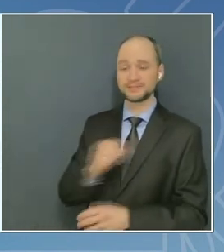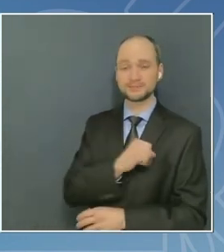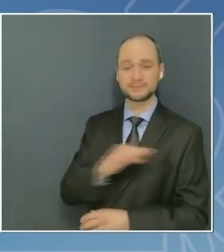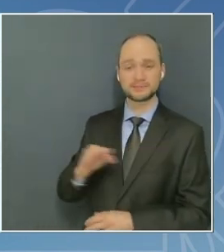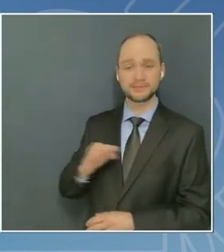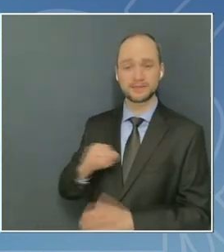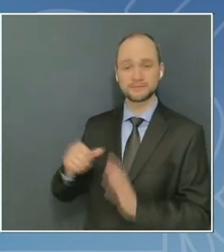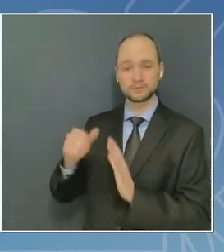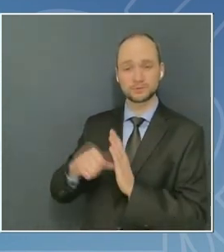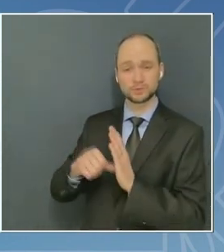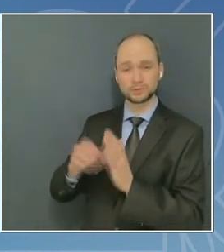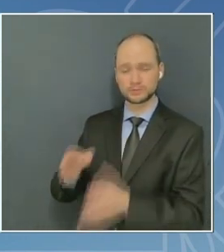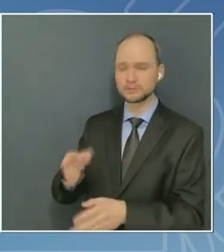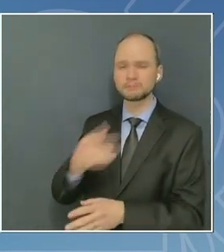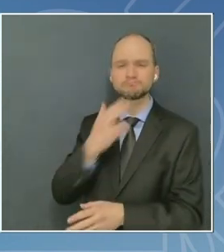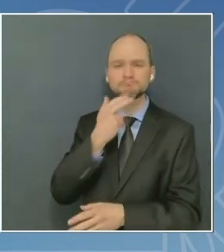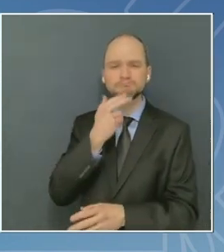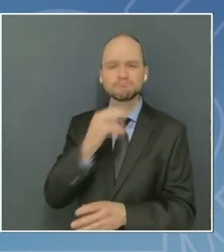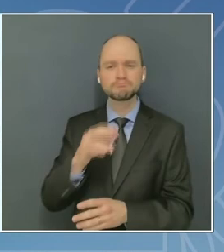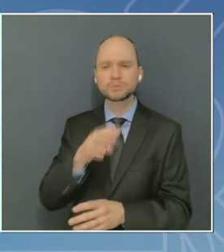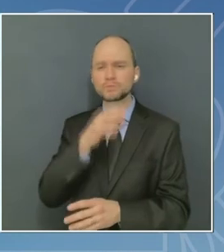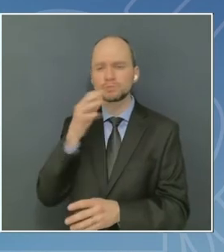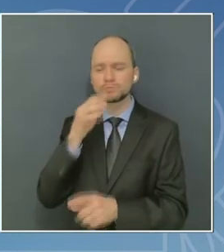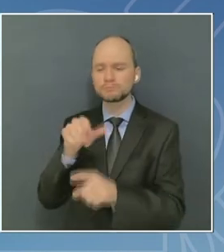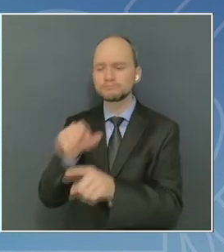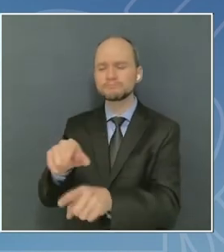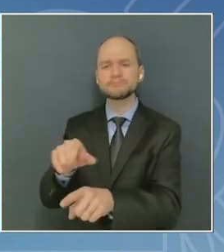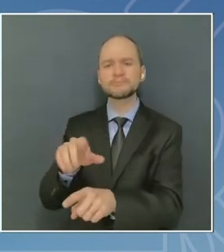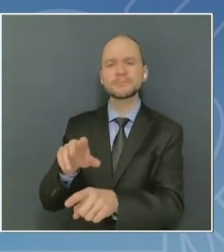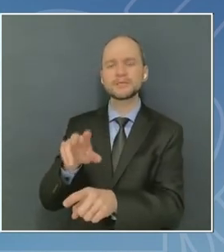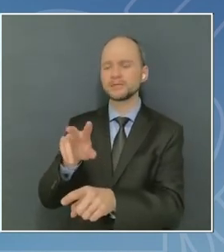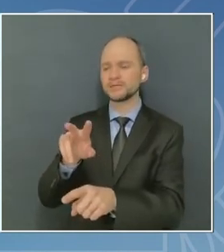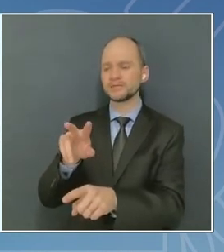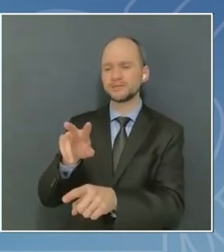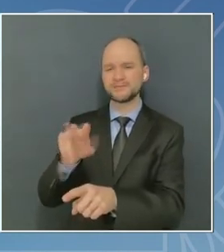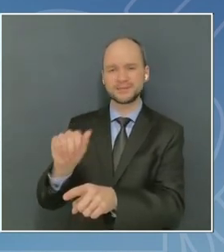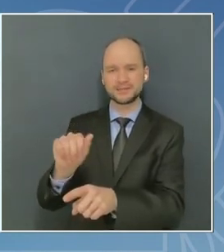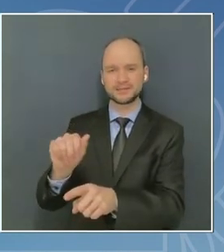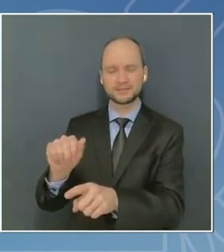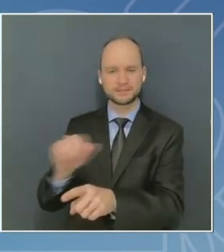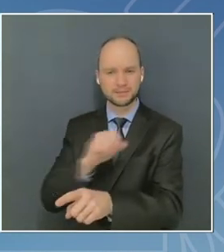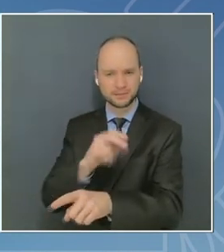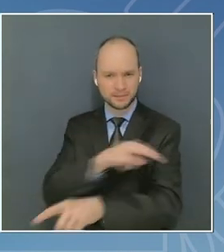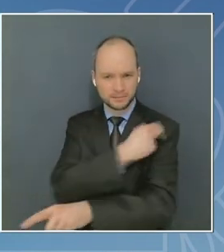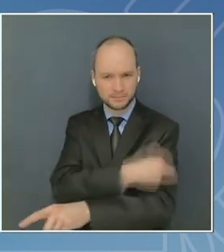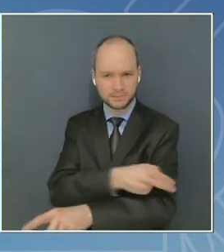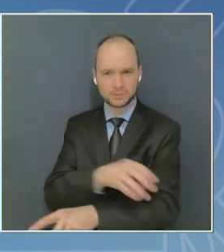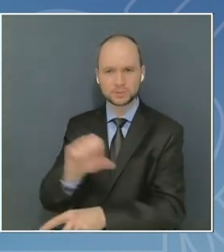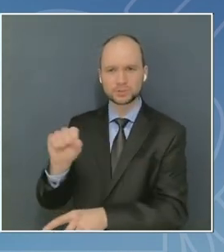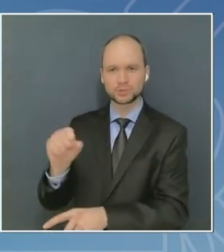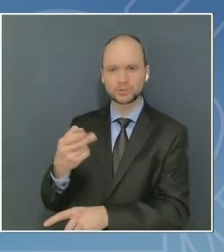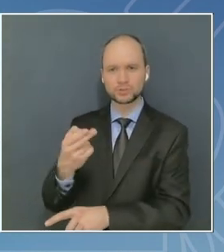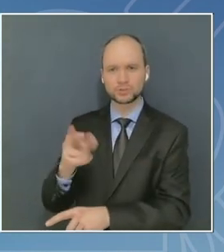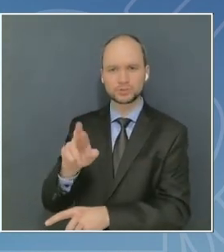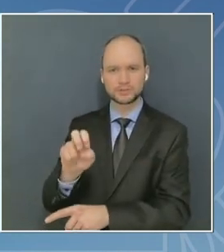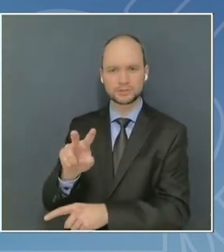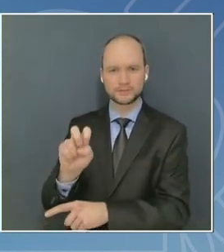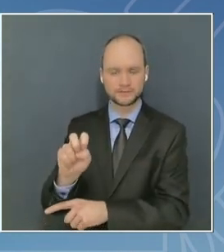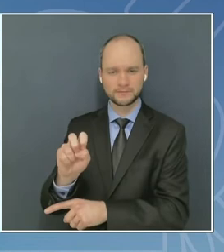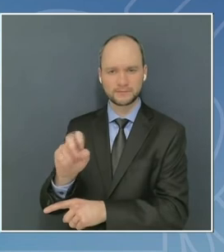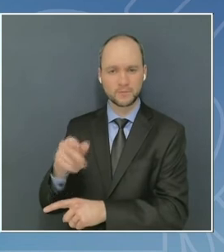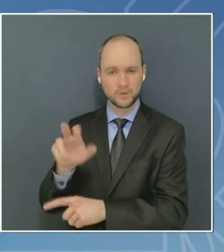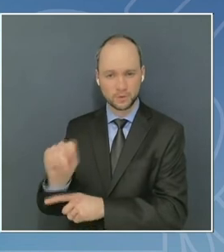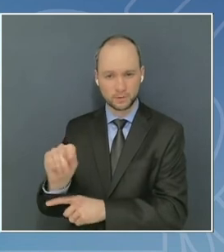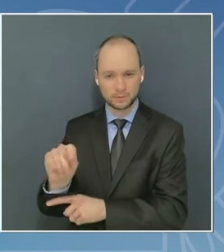rural VA hospital in Shreveport, Louisiana. And when I started there, this story is that we were